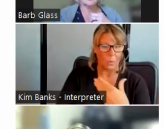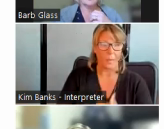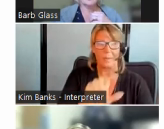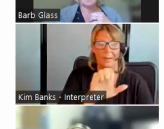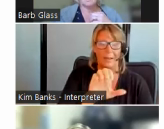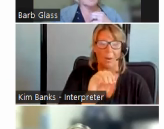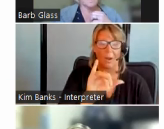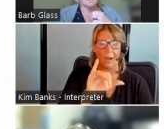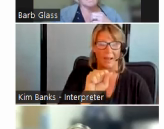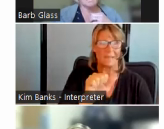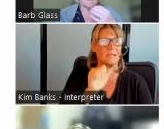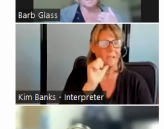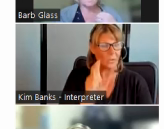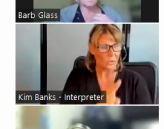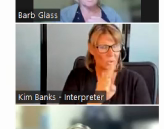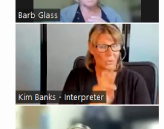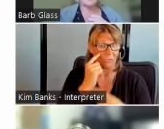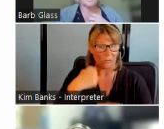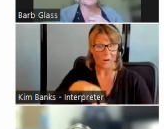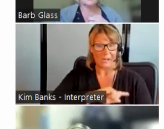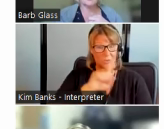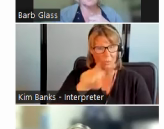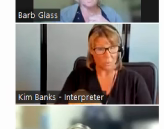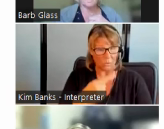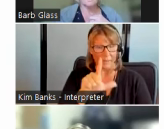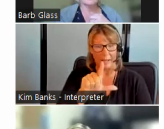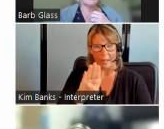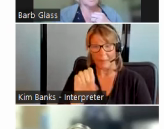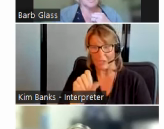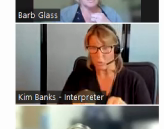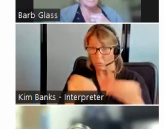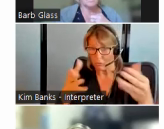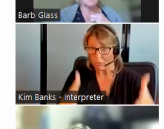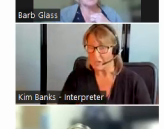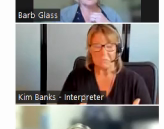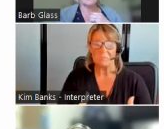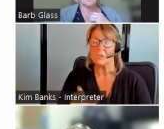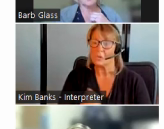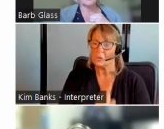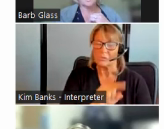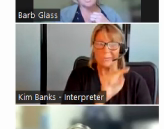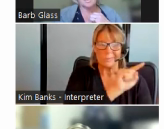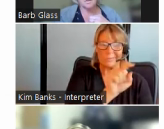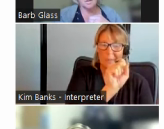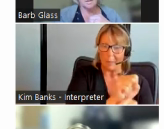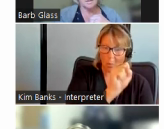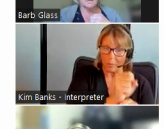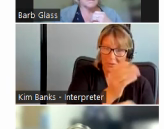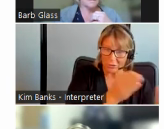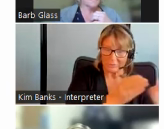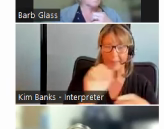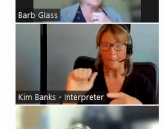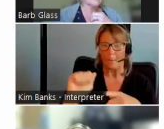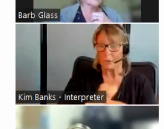system is used not just by us as LBS providers, it's used by employment services, it's used by our apprenticeship